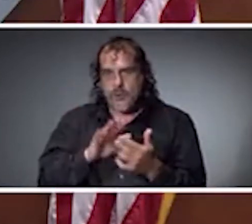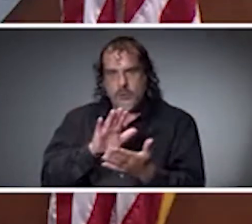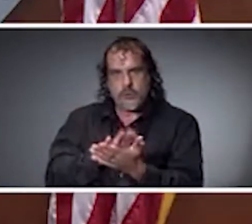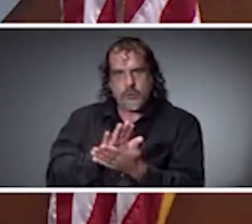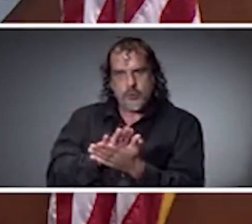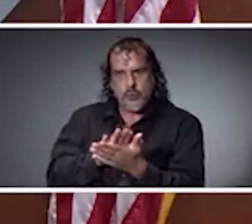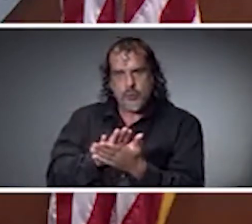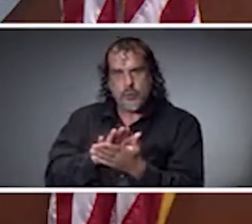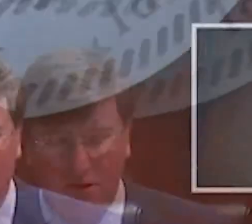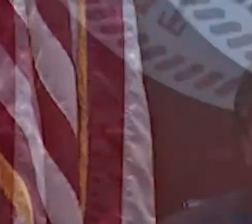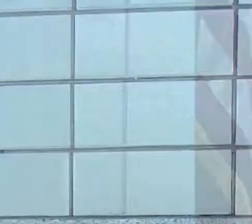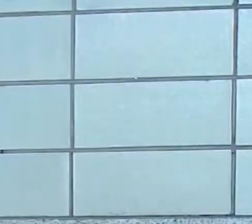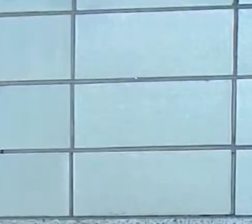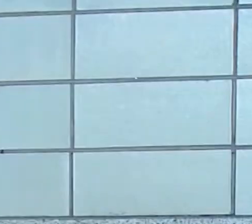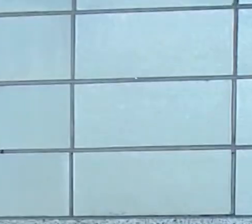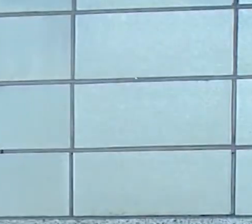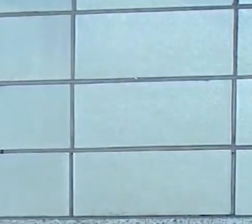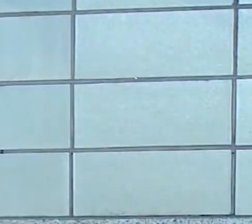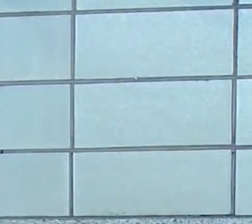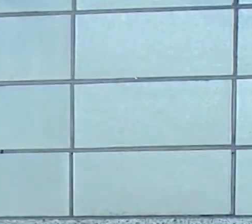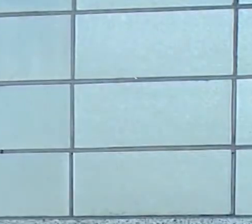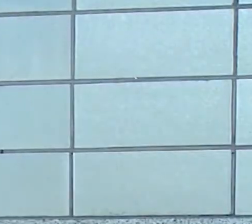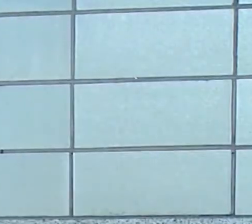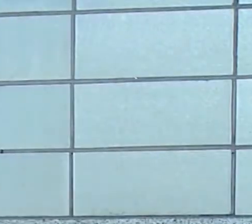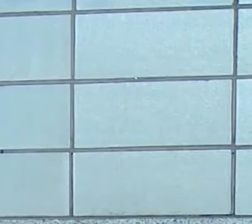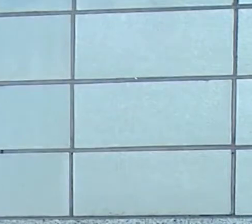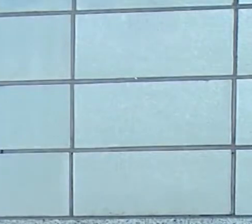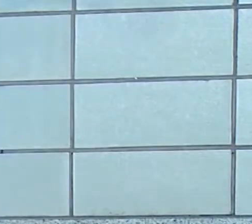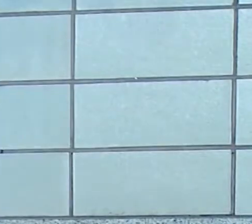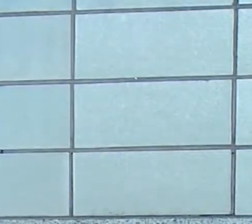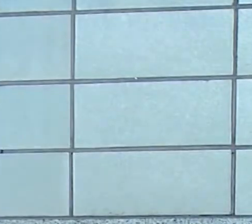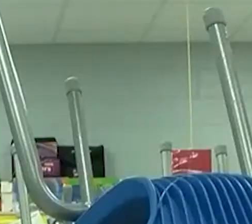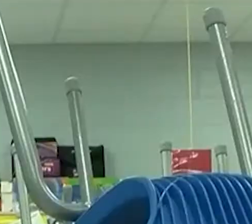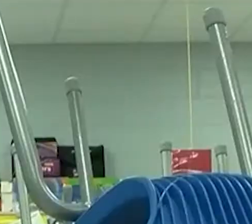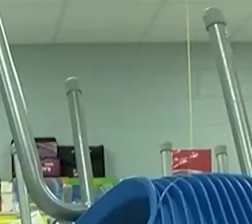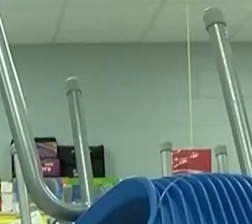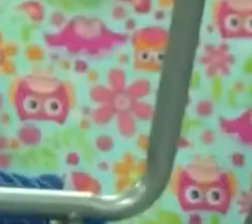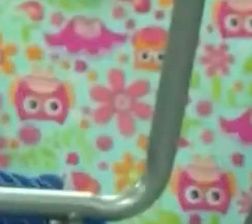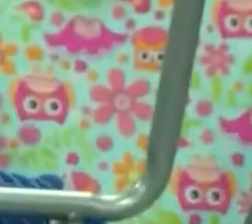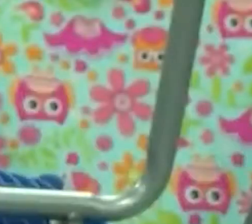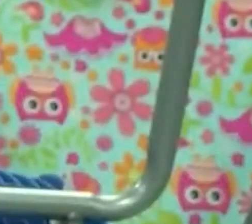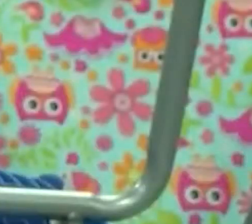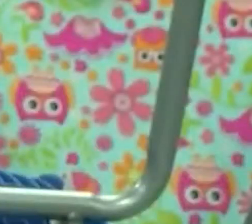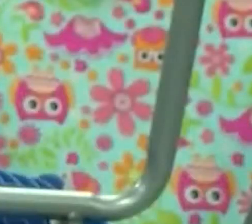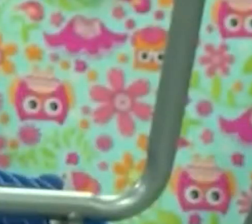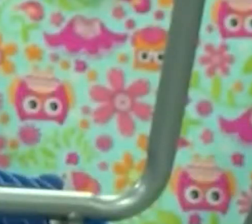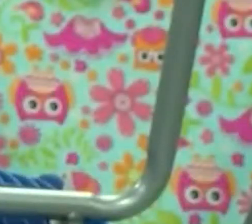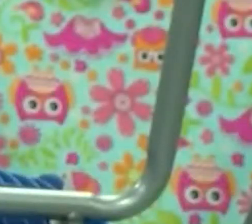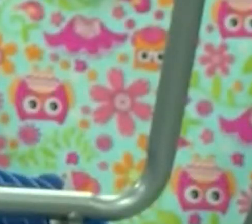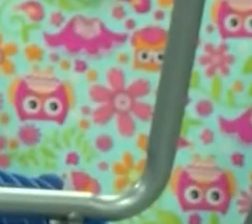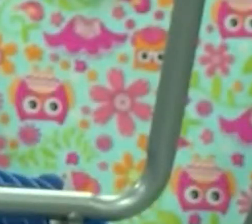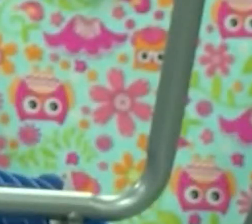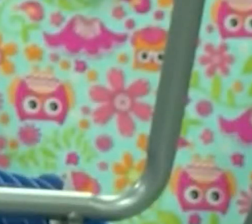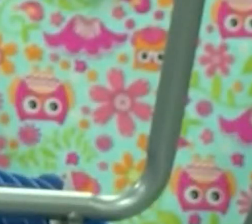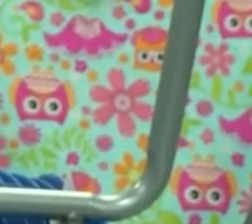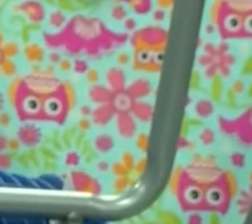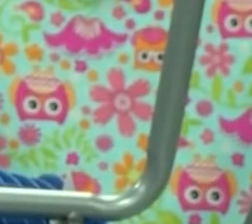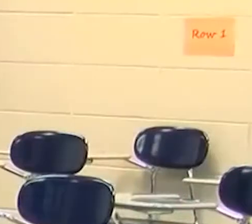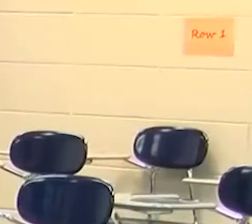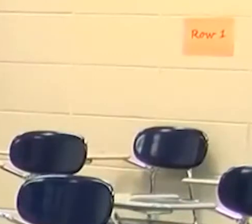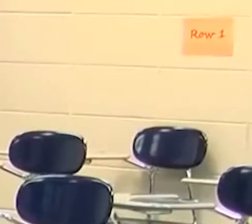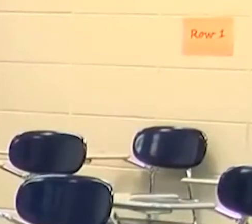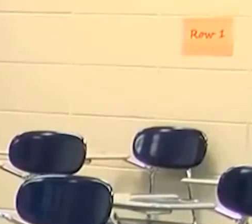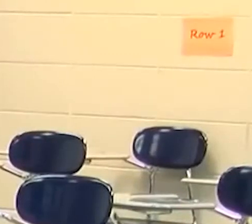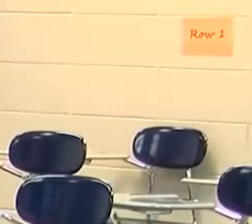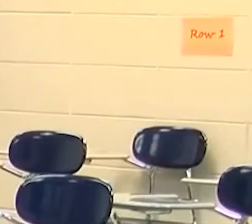our kids to occur. Tonight, just days before many schools are set to start, Governor Tate Reeves is pushing back the start